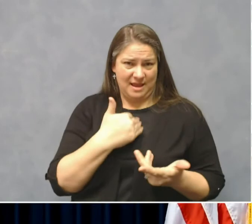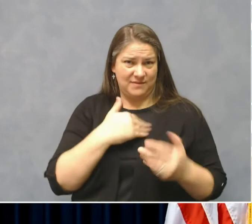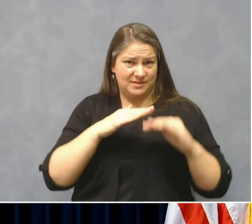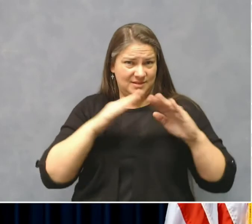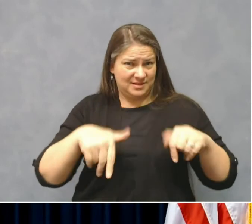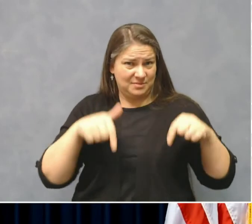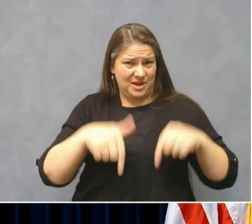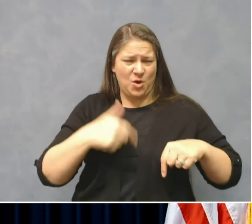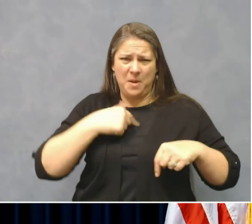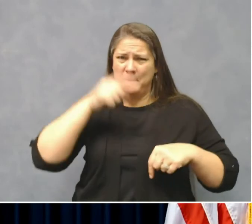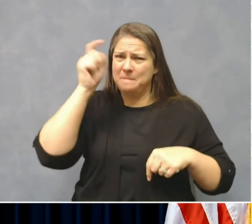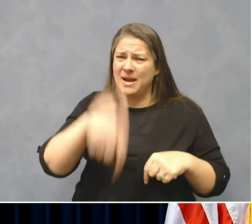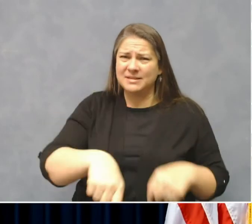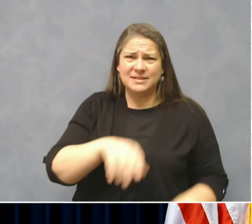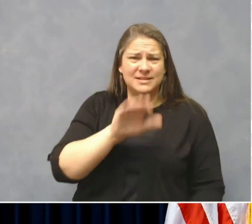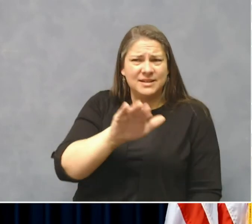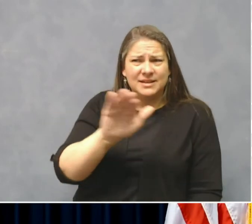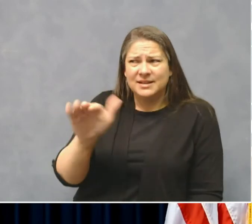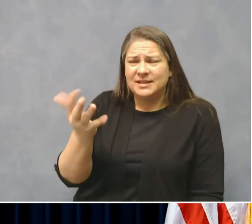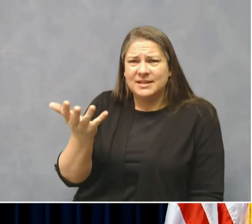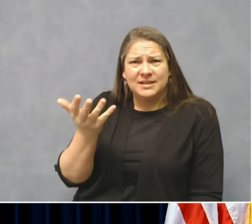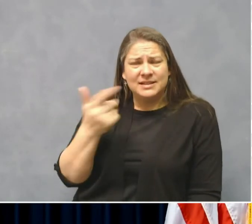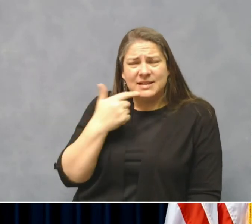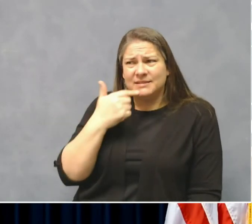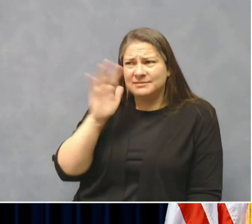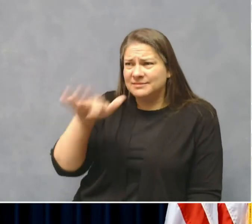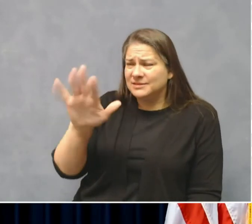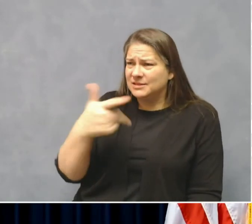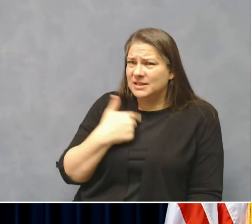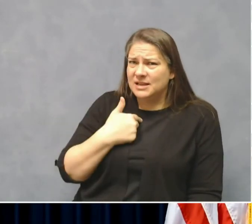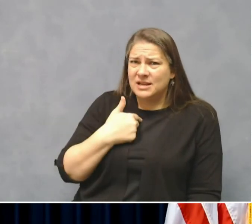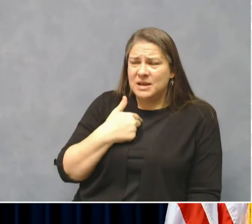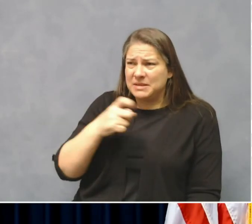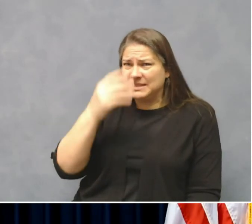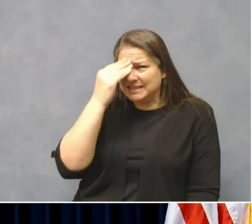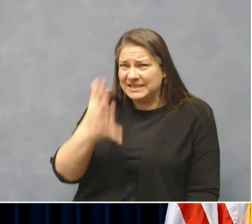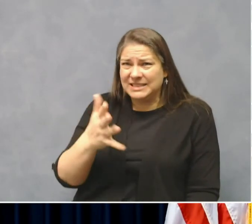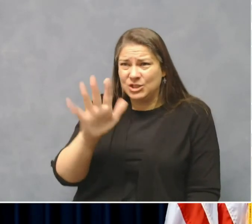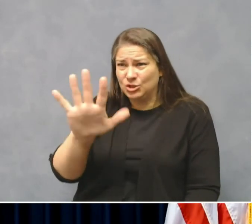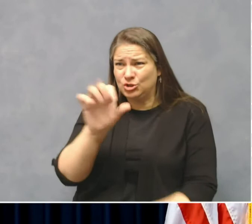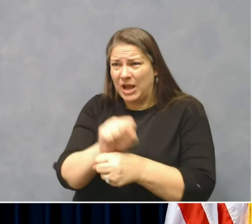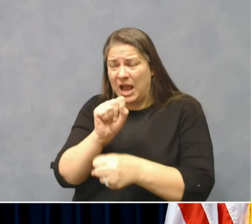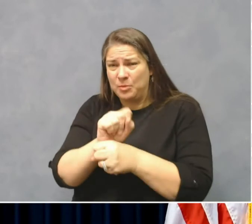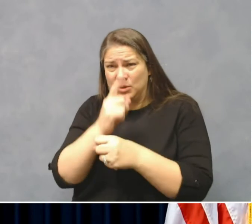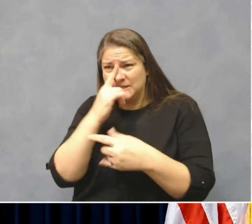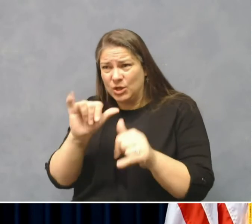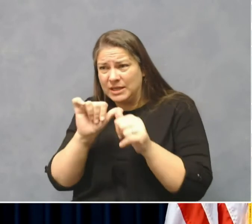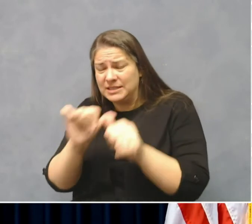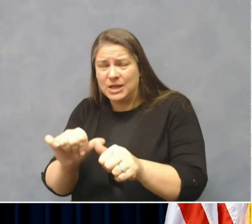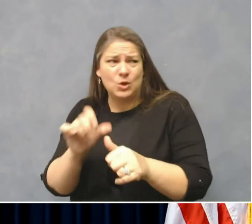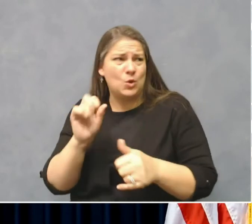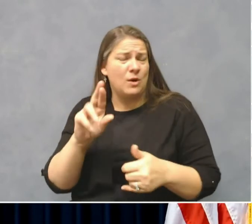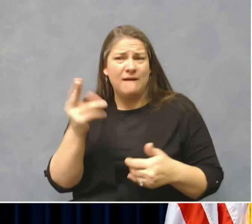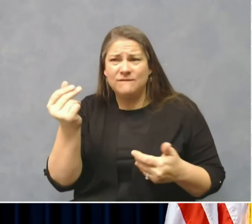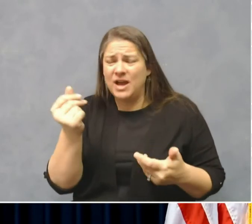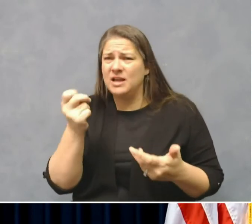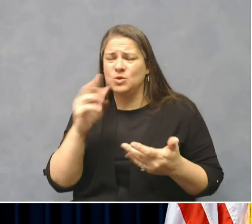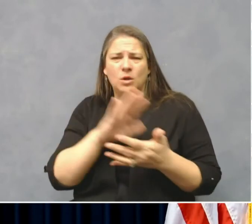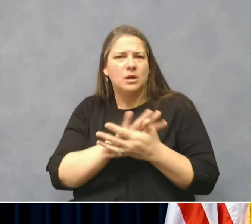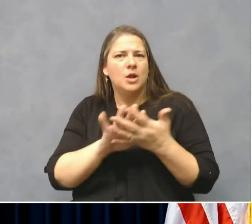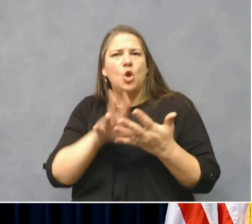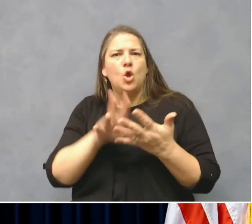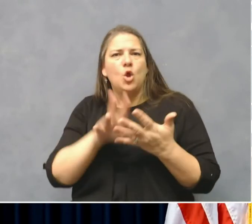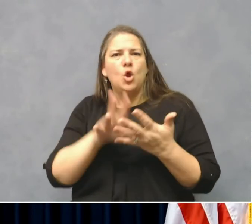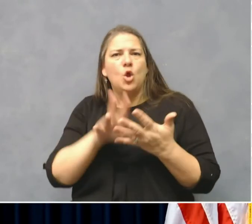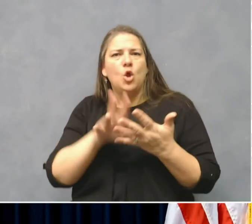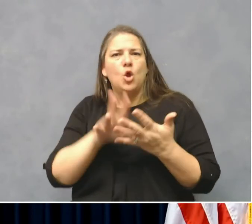notice at some point about whether or not we're going to have funds anymore, about whether their jobs are going to continue. Take our contact tracers.